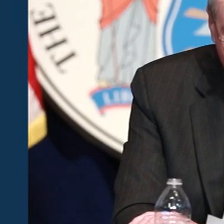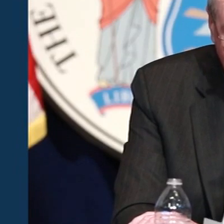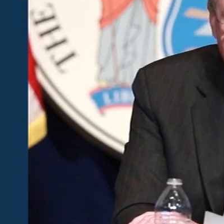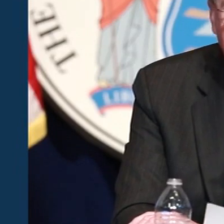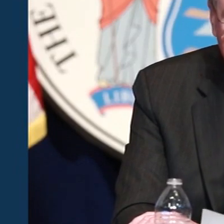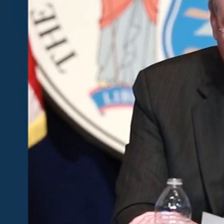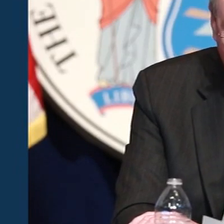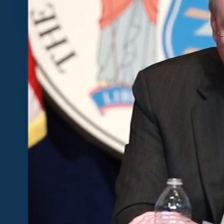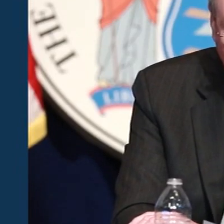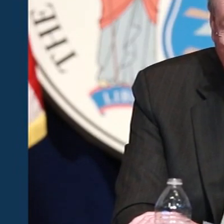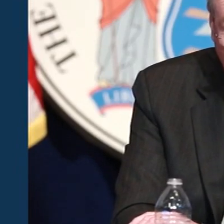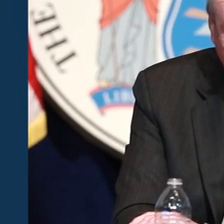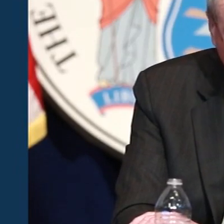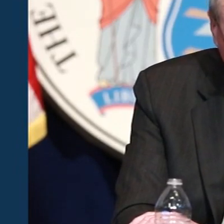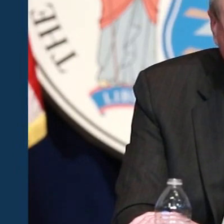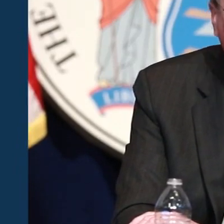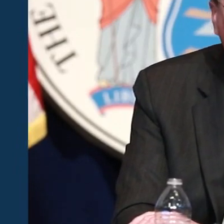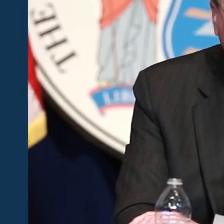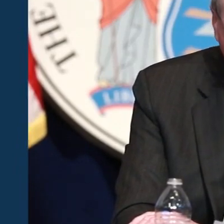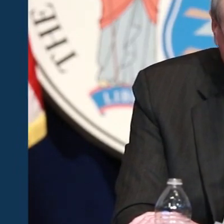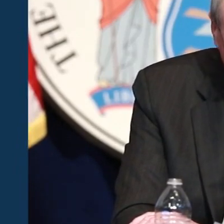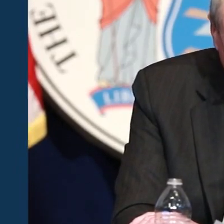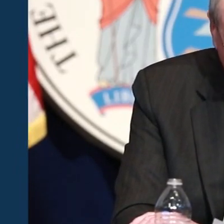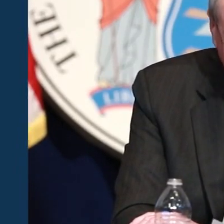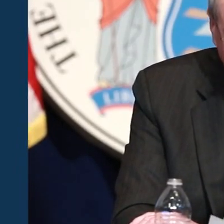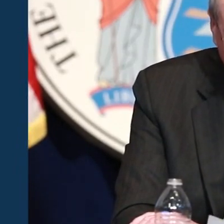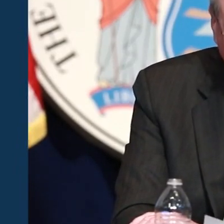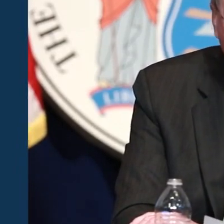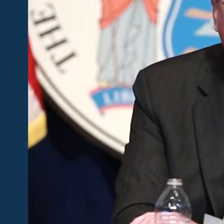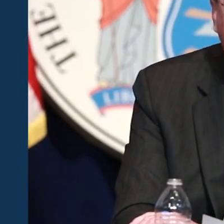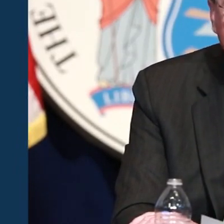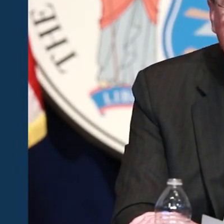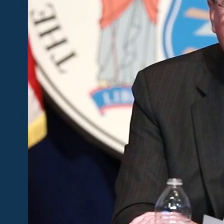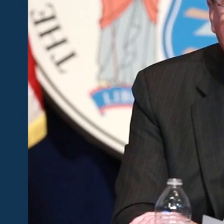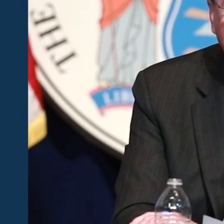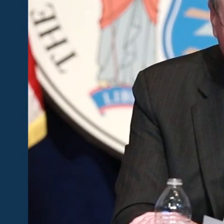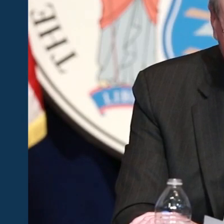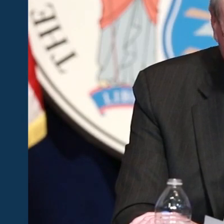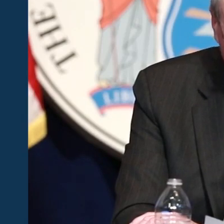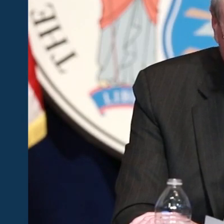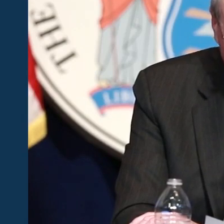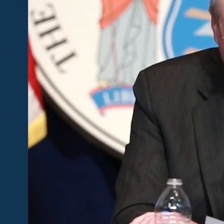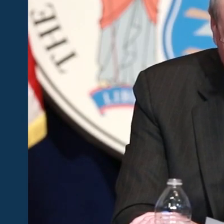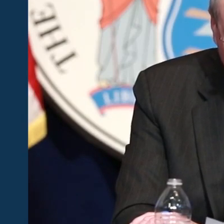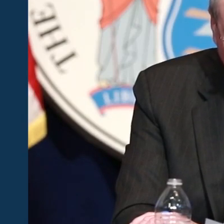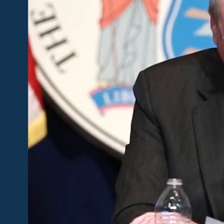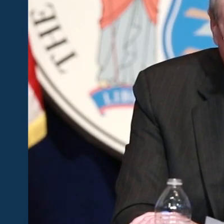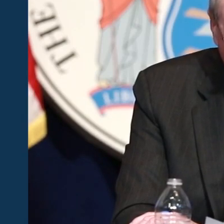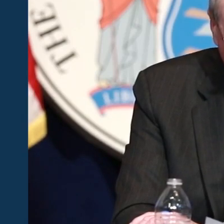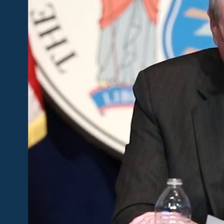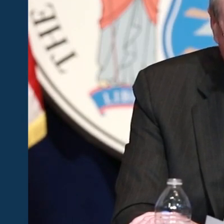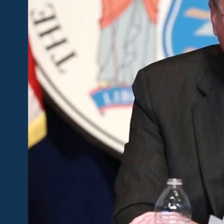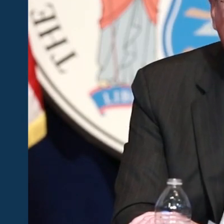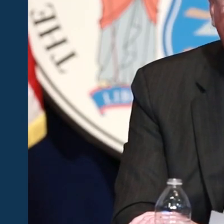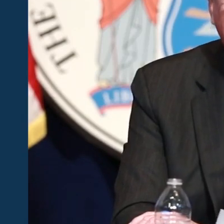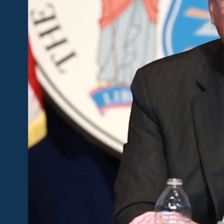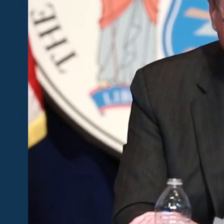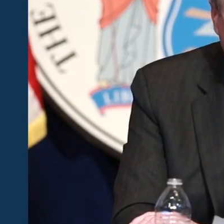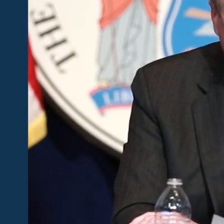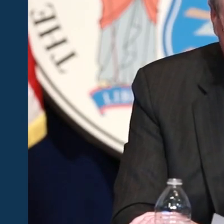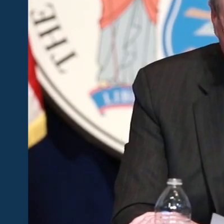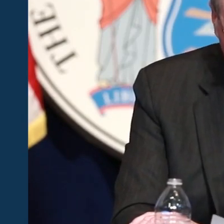there are many, many more good stories out there. So keep tweeting using that hashtag NJ thanks you, so everyone across our